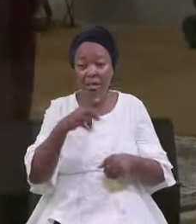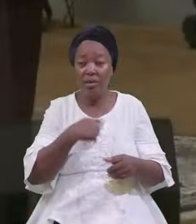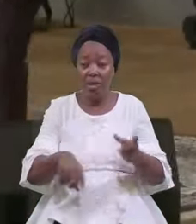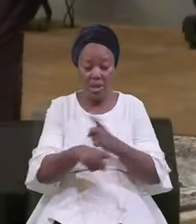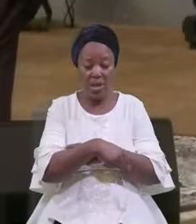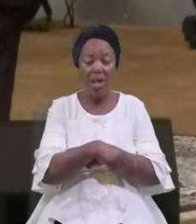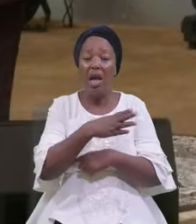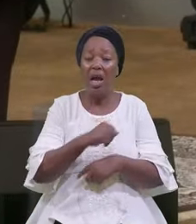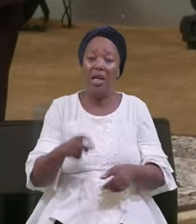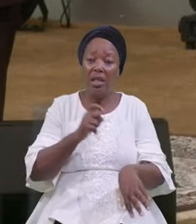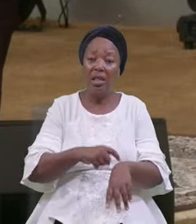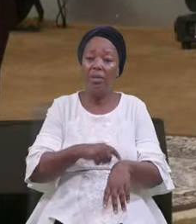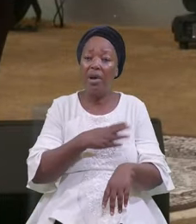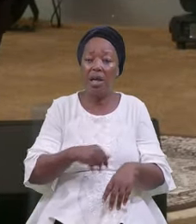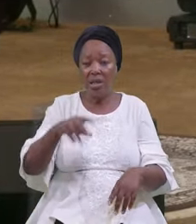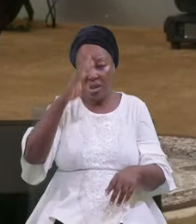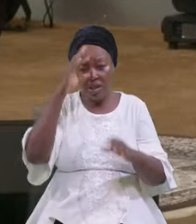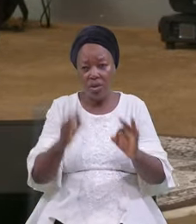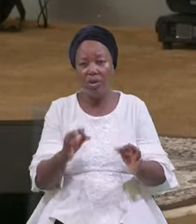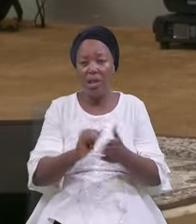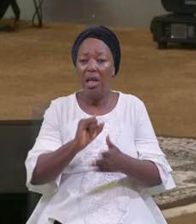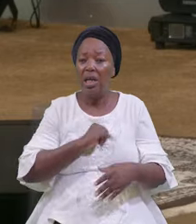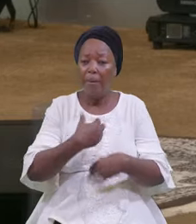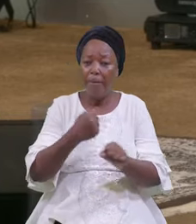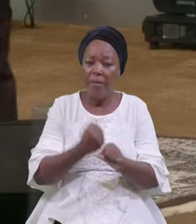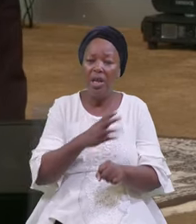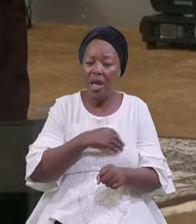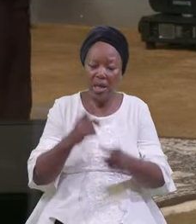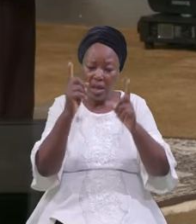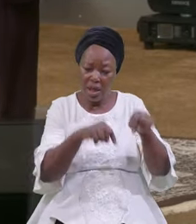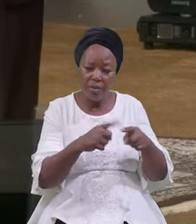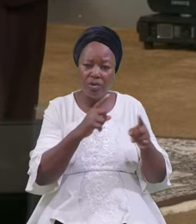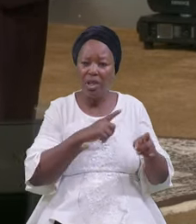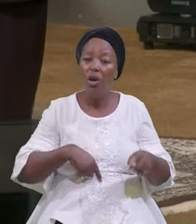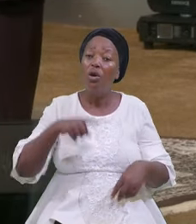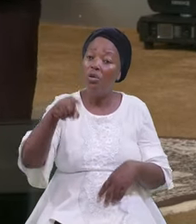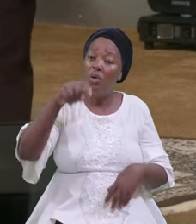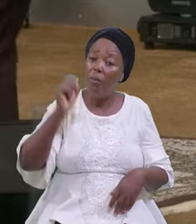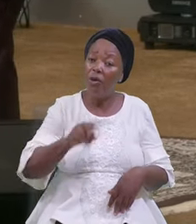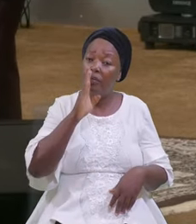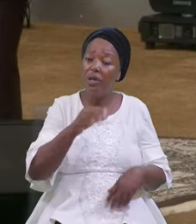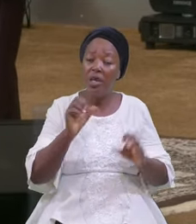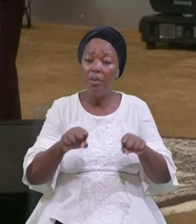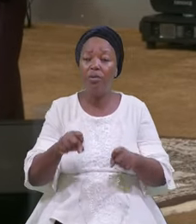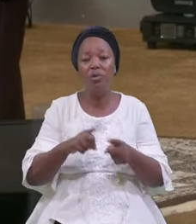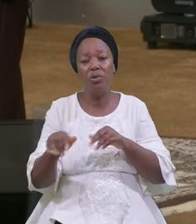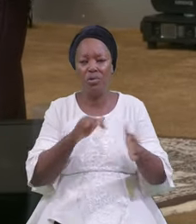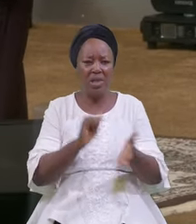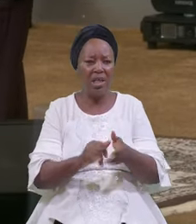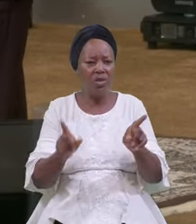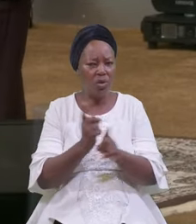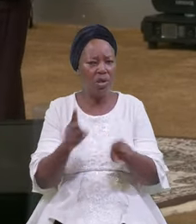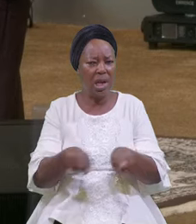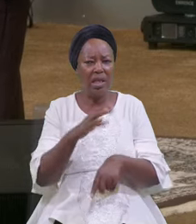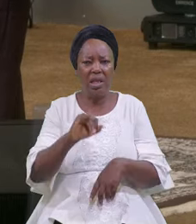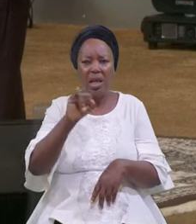can tell you the decision I made and I came to the Lord. You must be able to do that. Like the Levites,